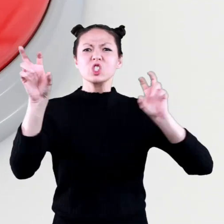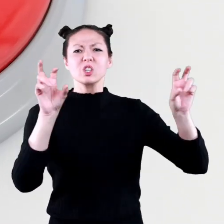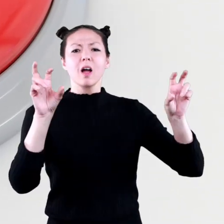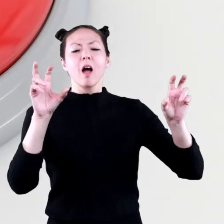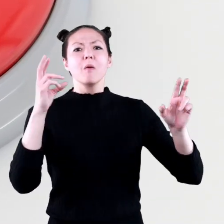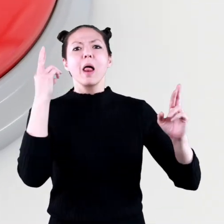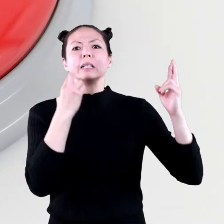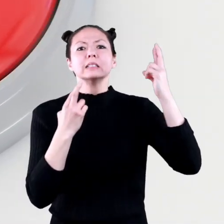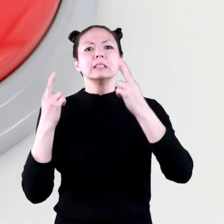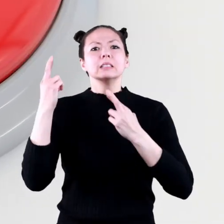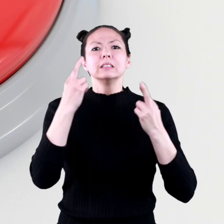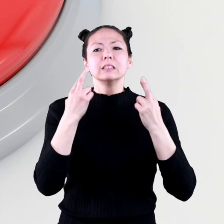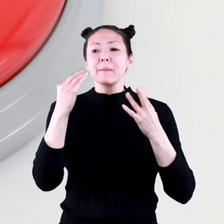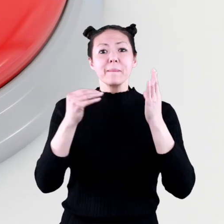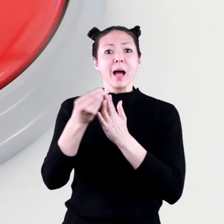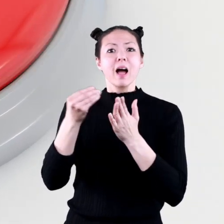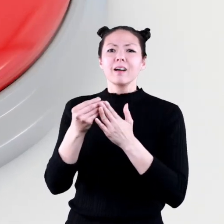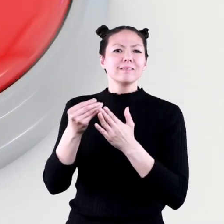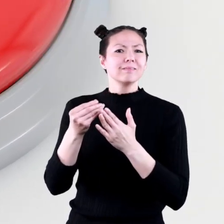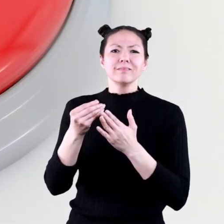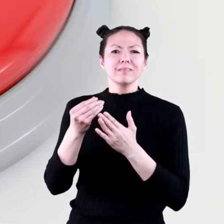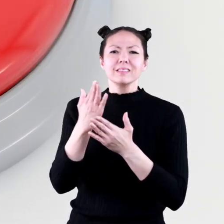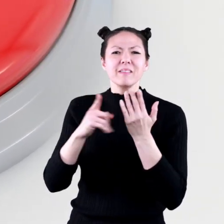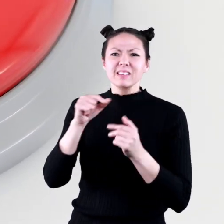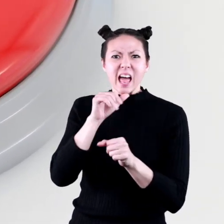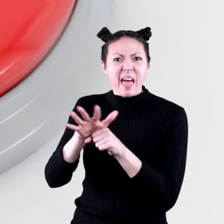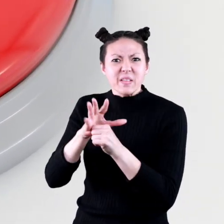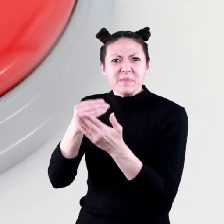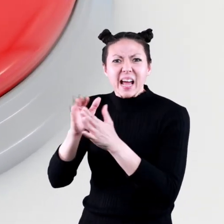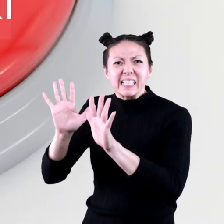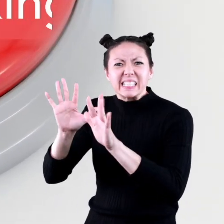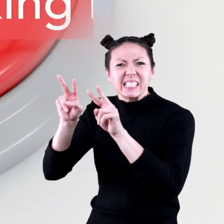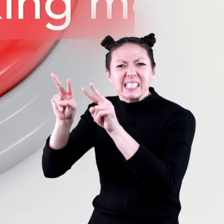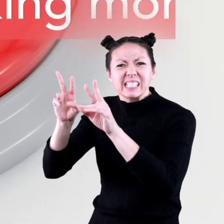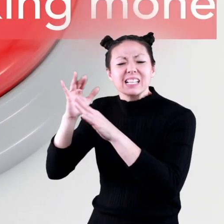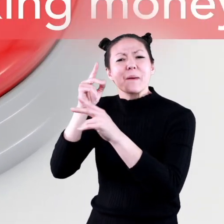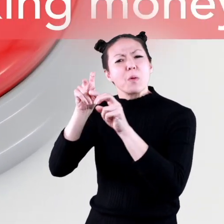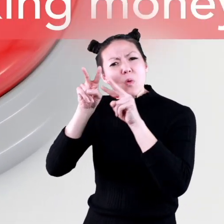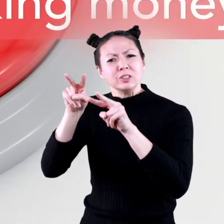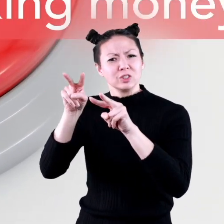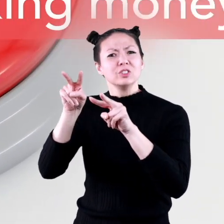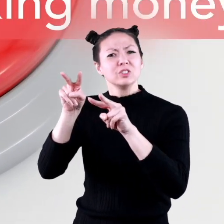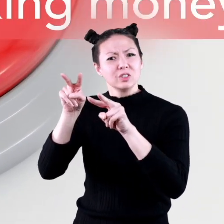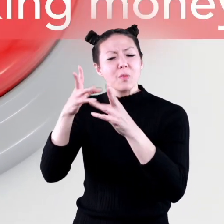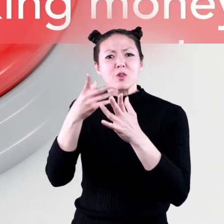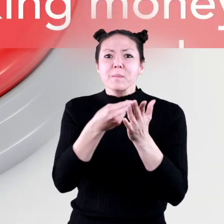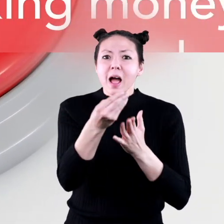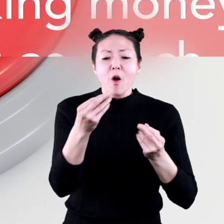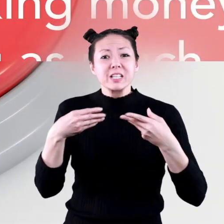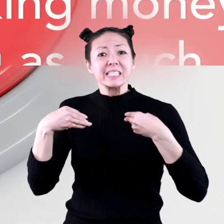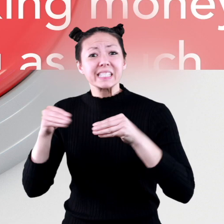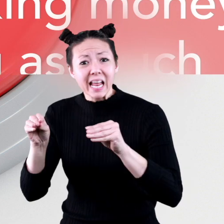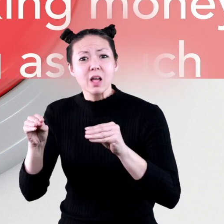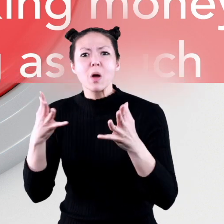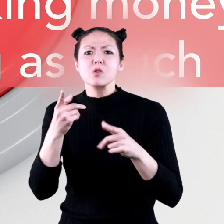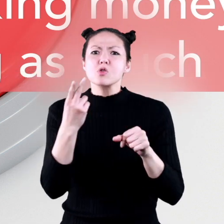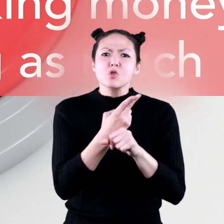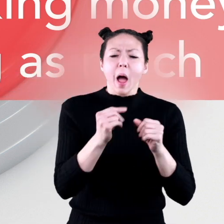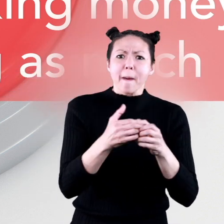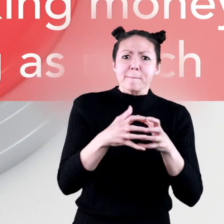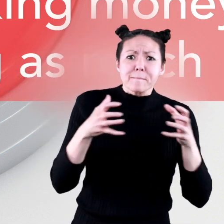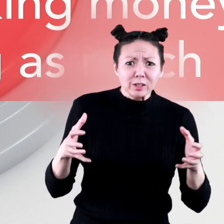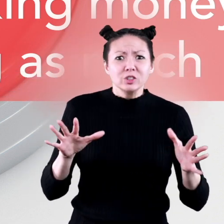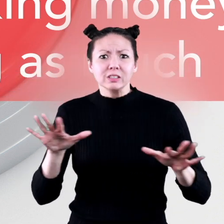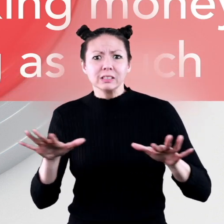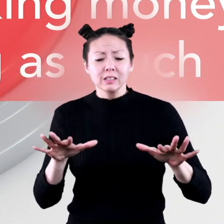in companies, but they soon realized the companies they were buying into weren't really making enough money because people weren't buying and